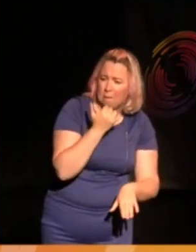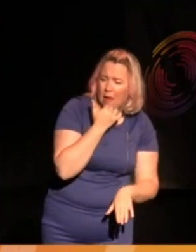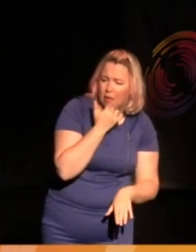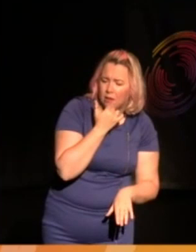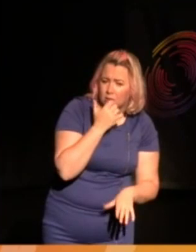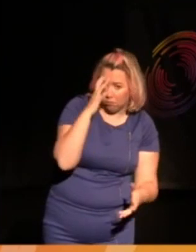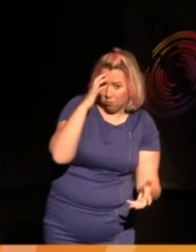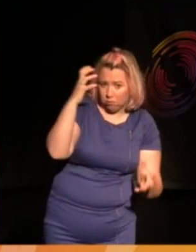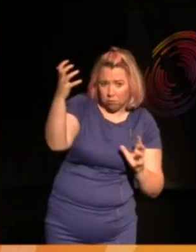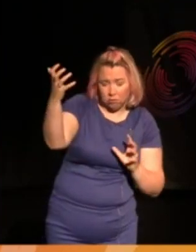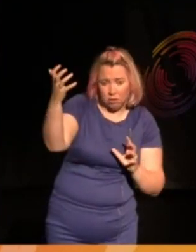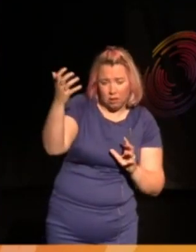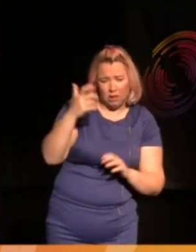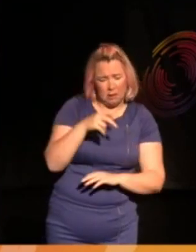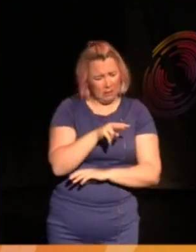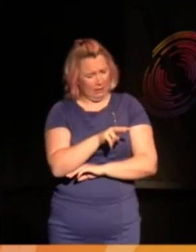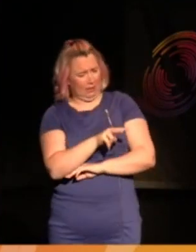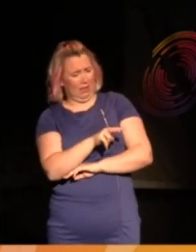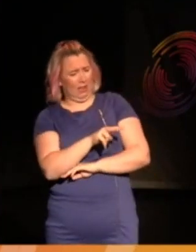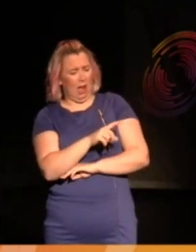that I